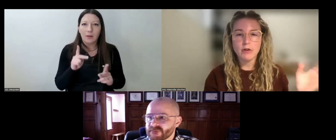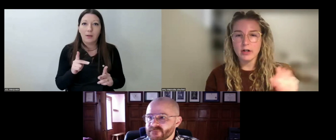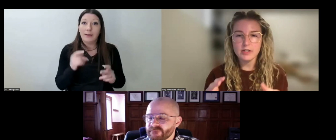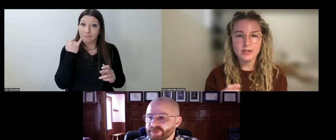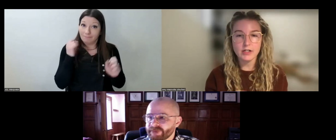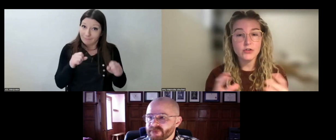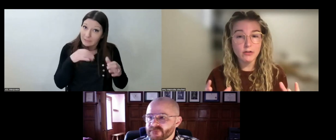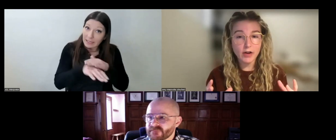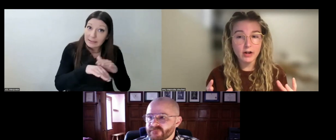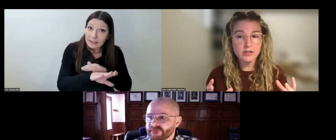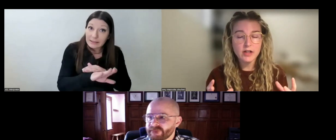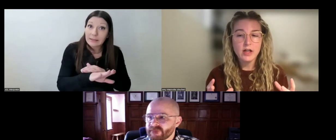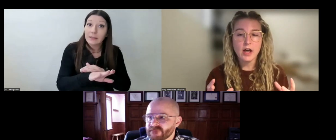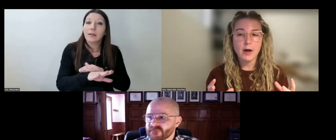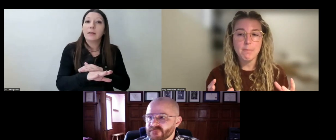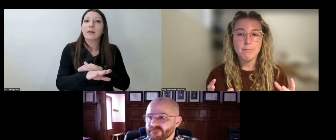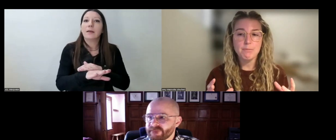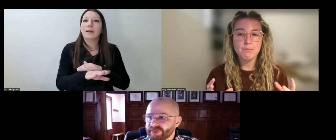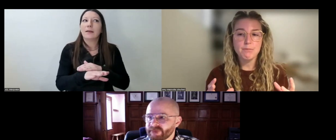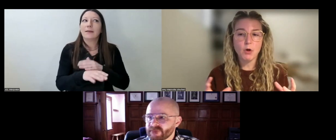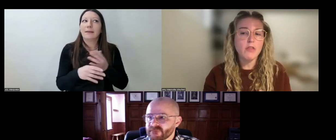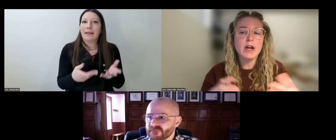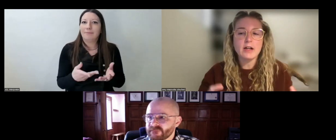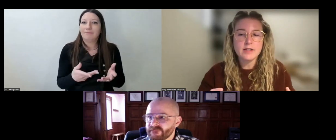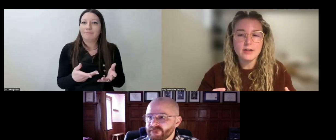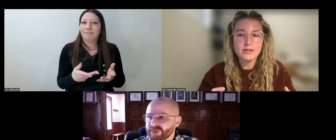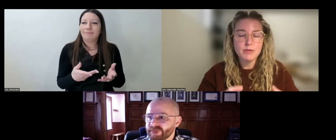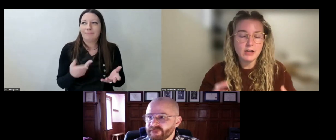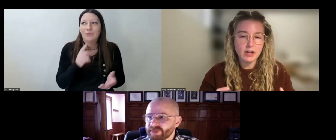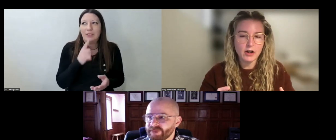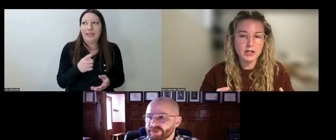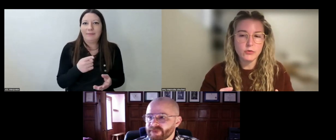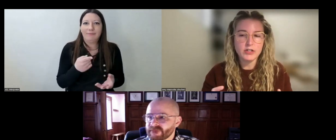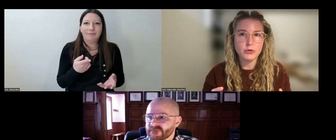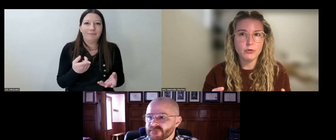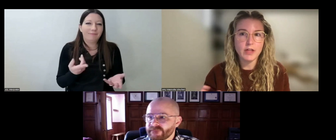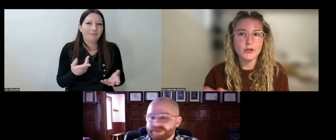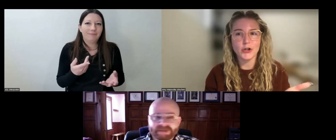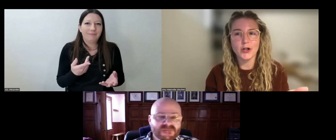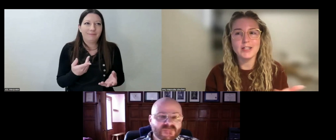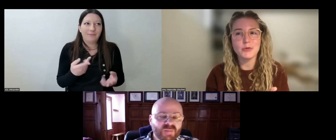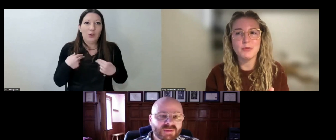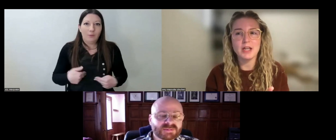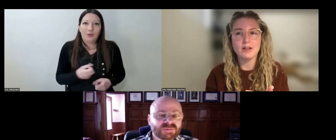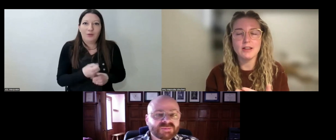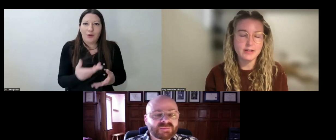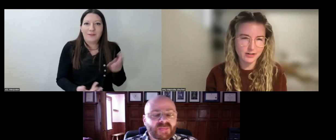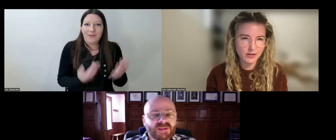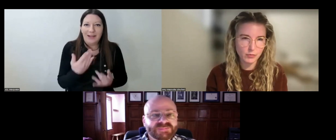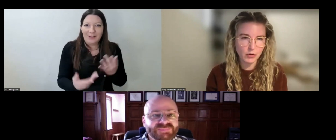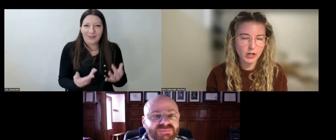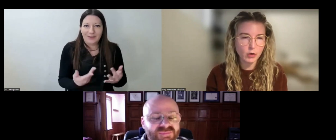in various things that can start fires, all that excess being in the area is going to then in turn lead to it being